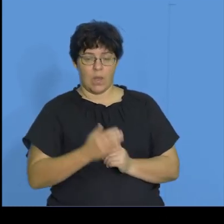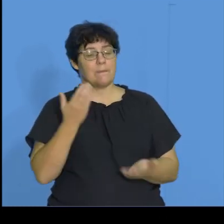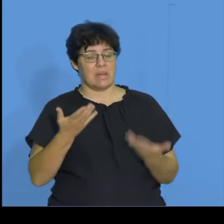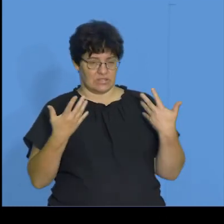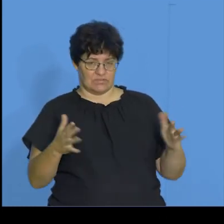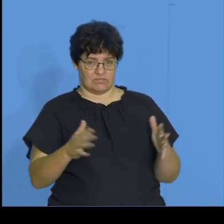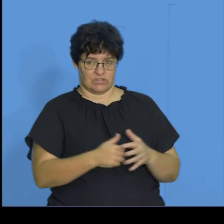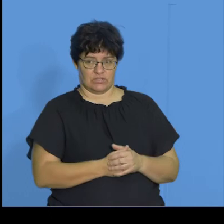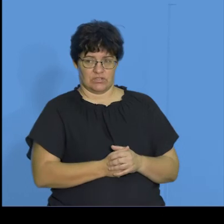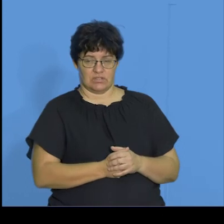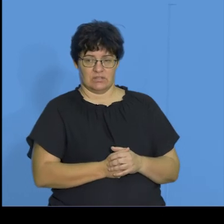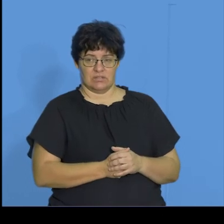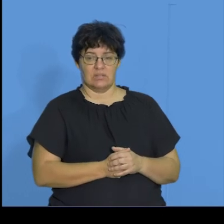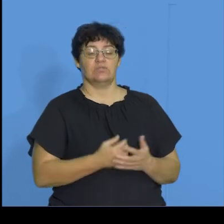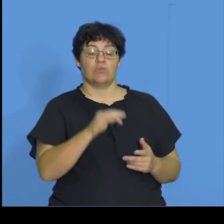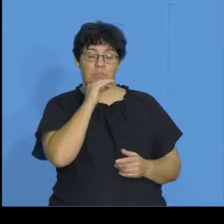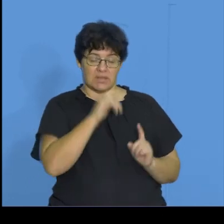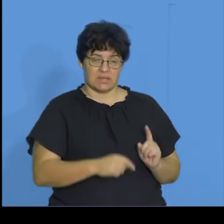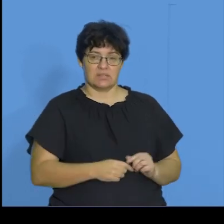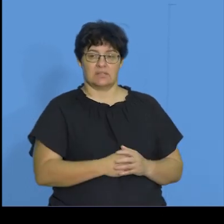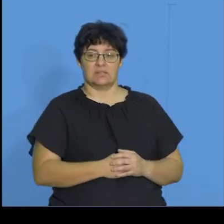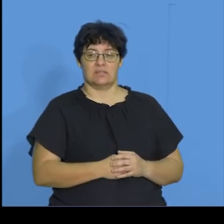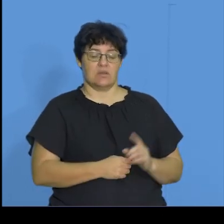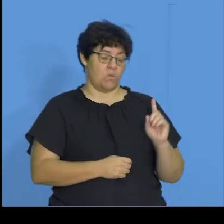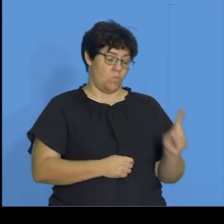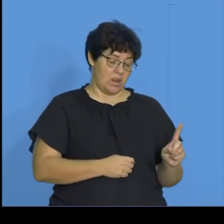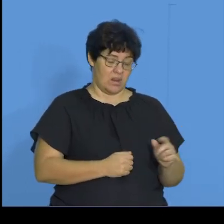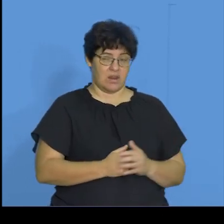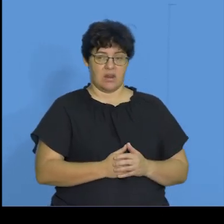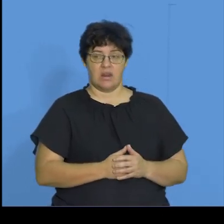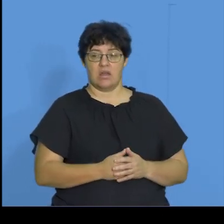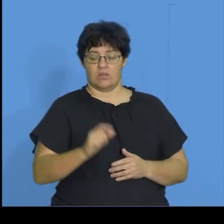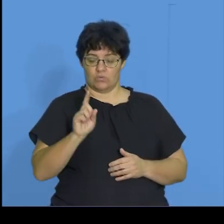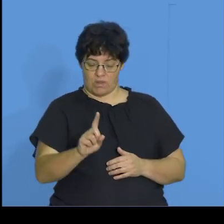it says to us the stoichiometric ratio in which they react is